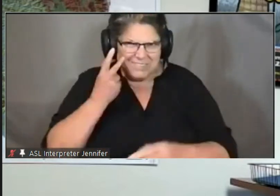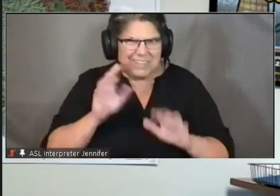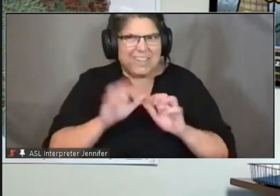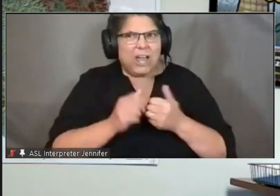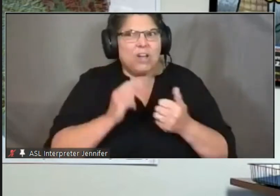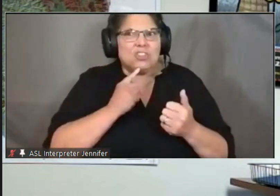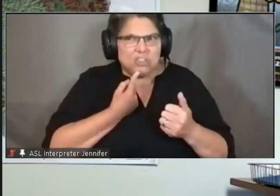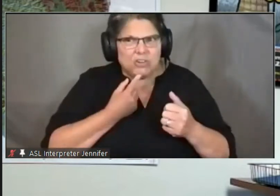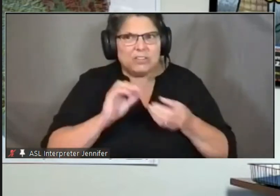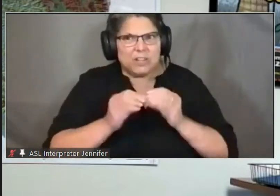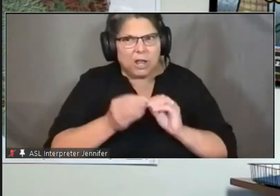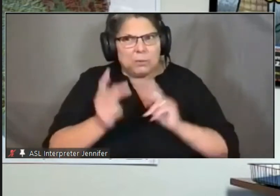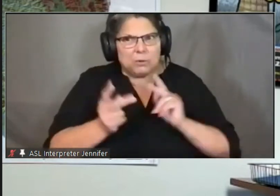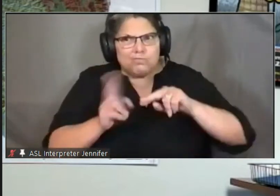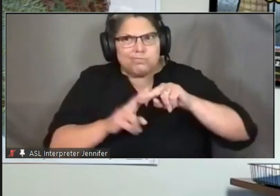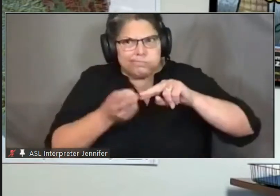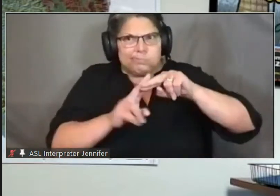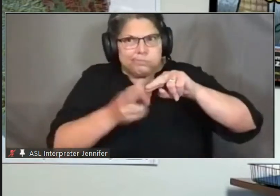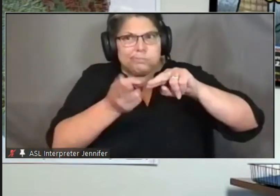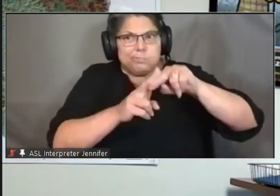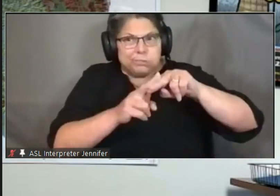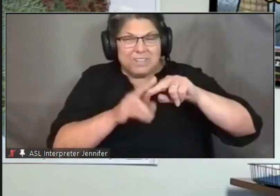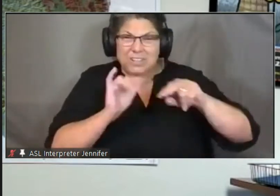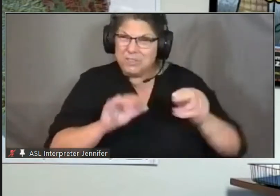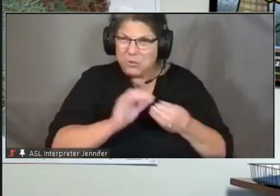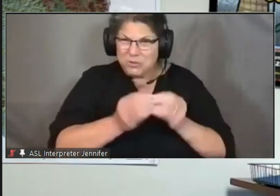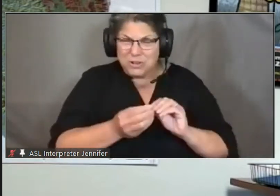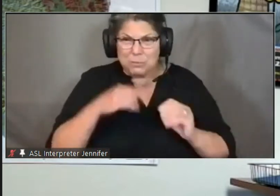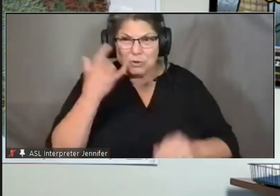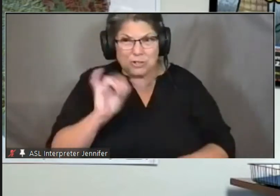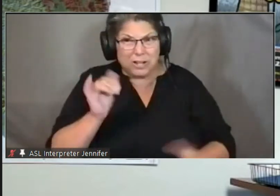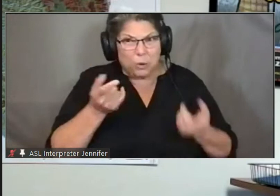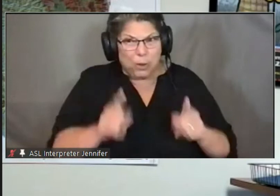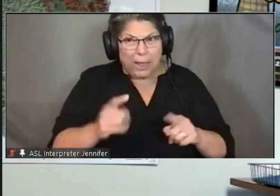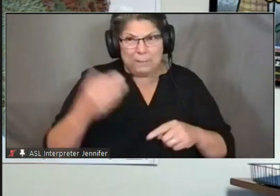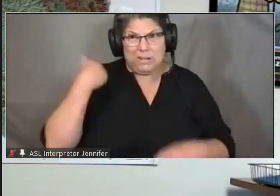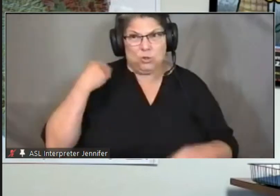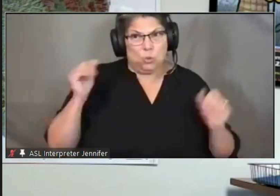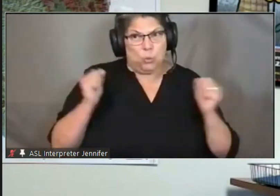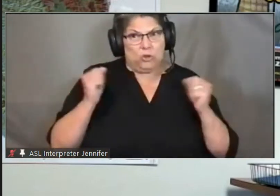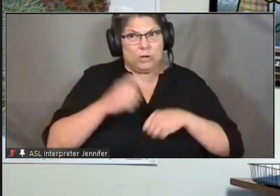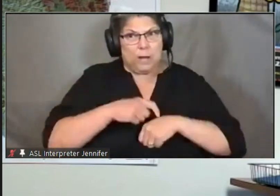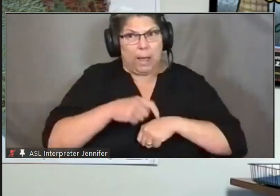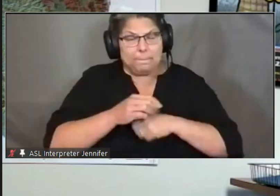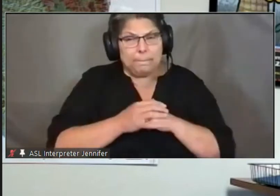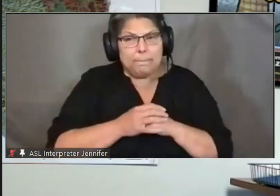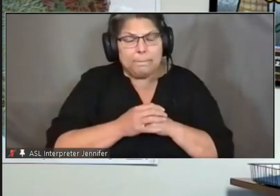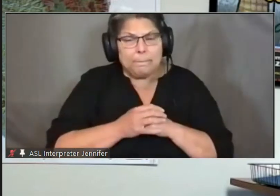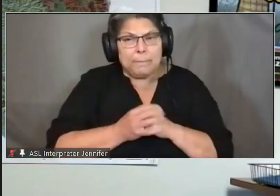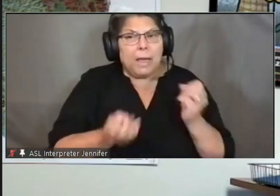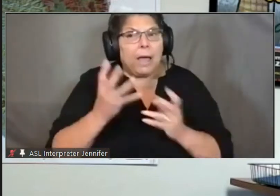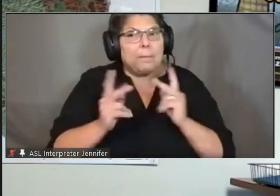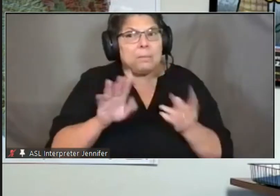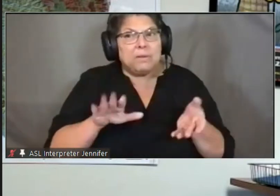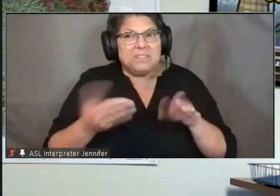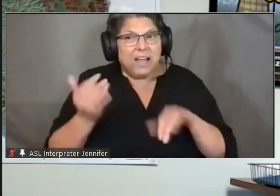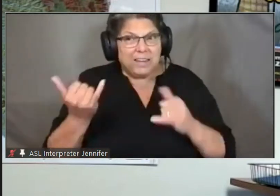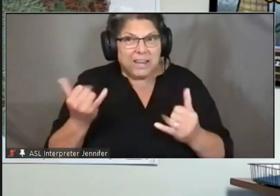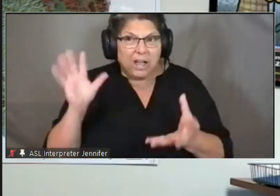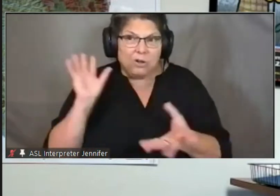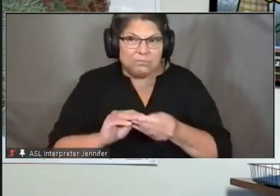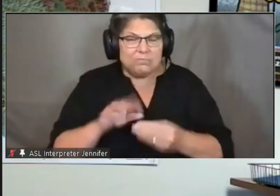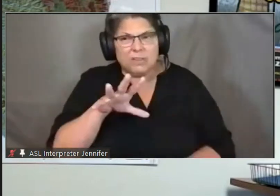in. These numbers are very similar to the winter surge. The deaths in our county now number